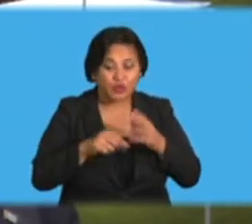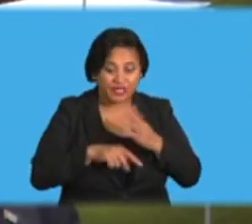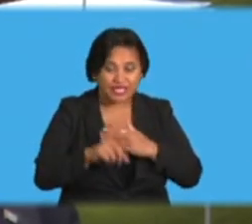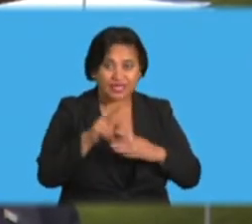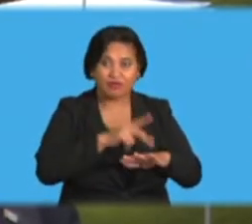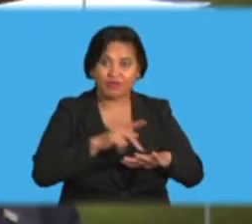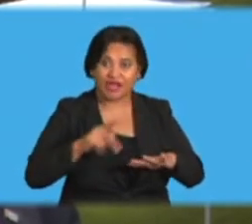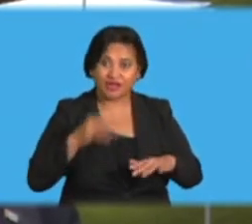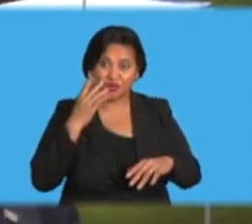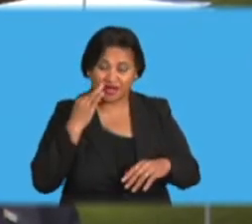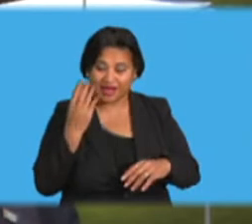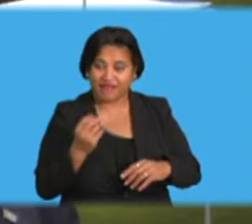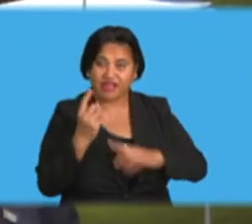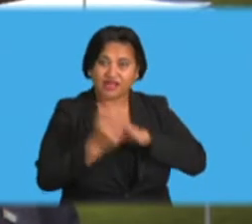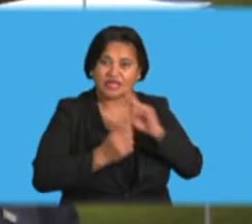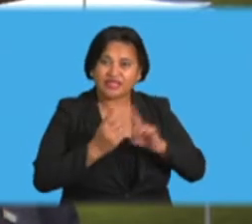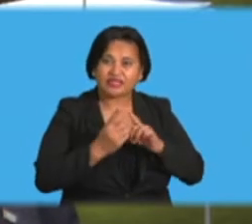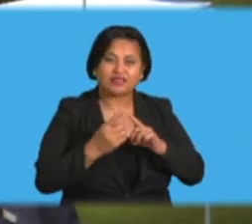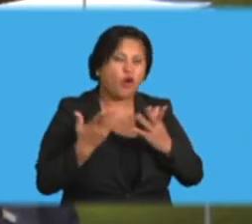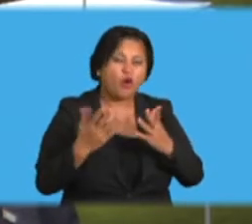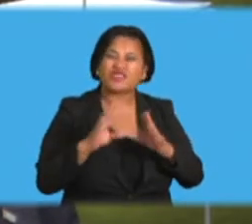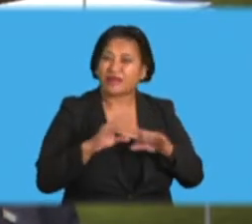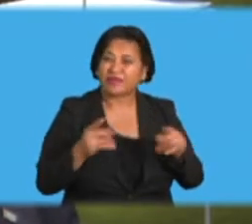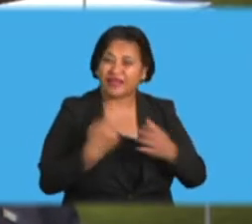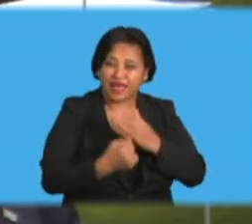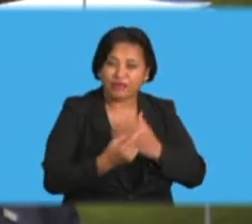such an event like TC Cyclone Winston,